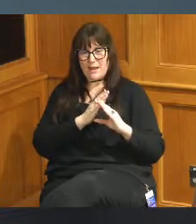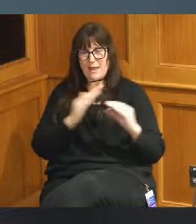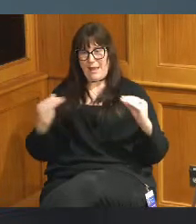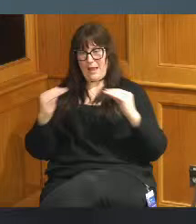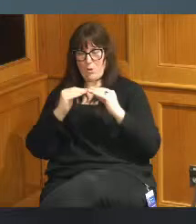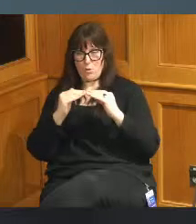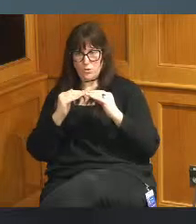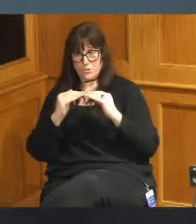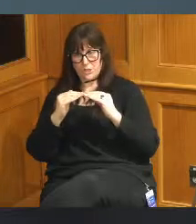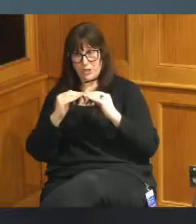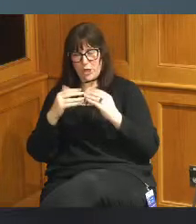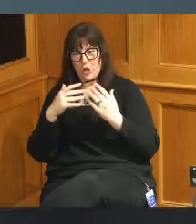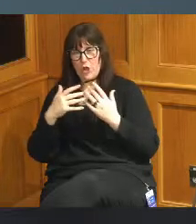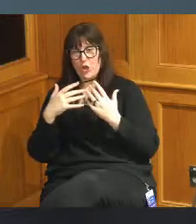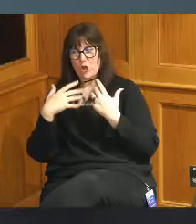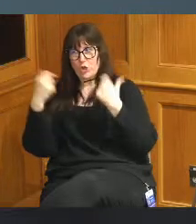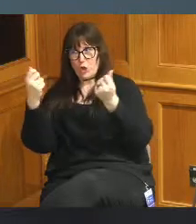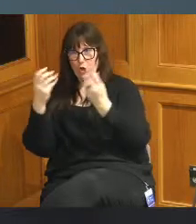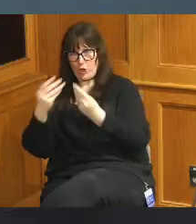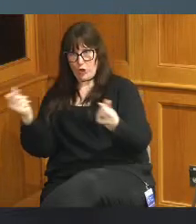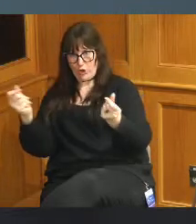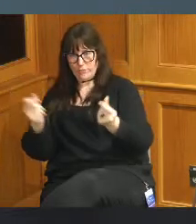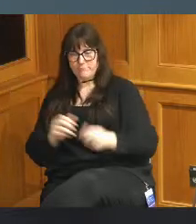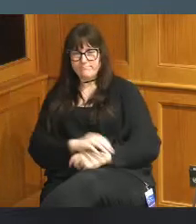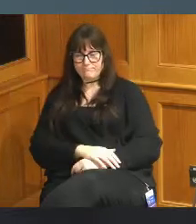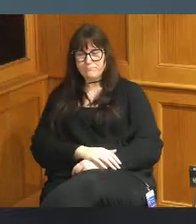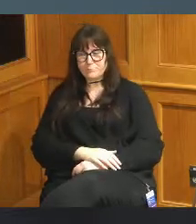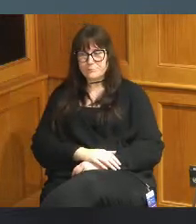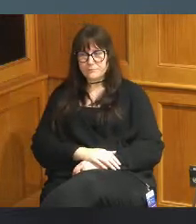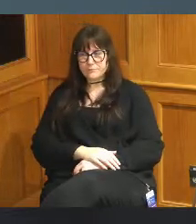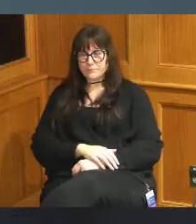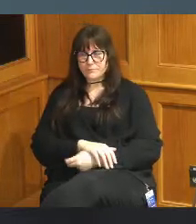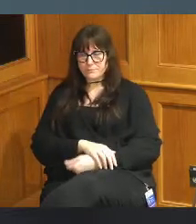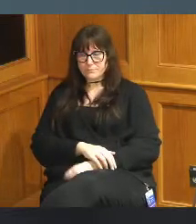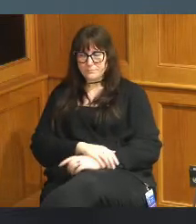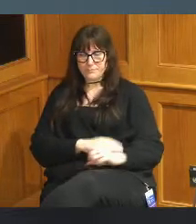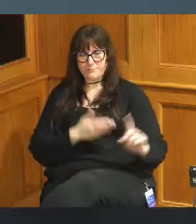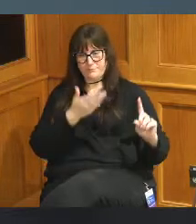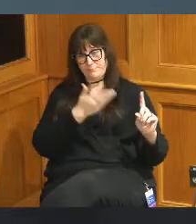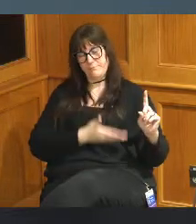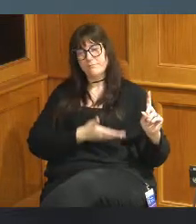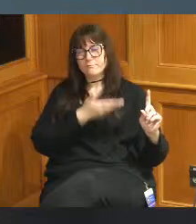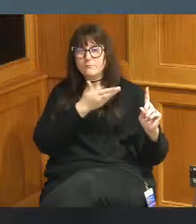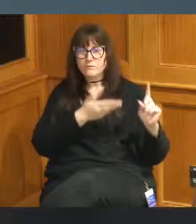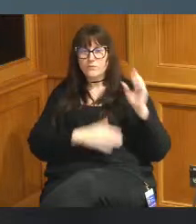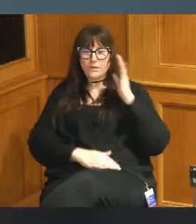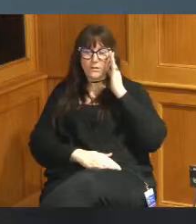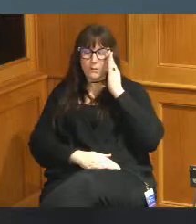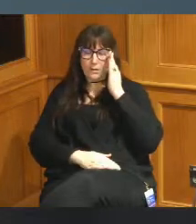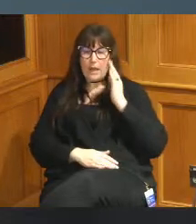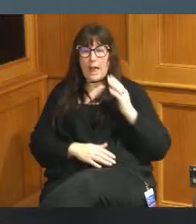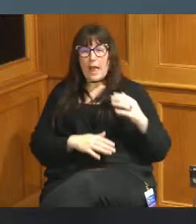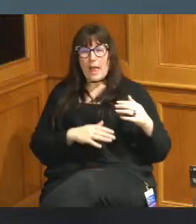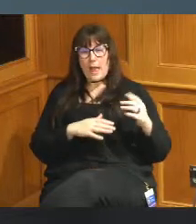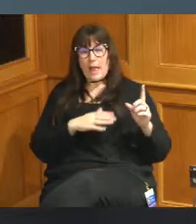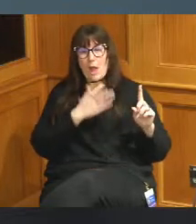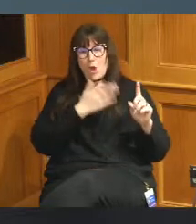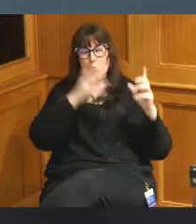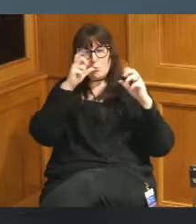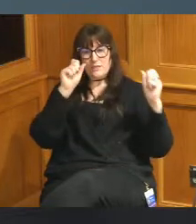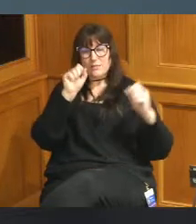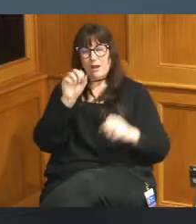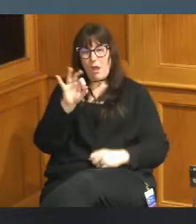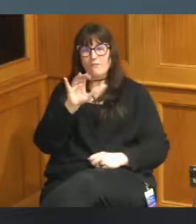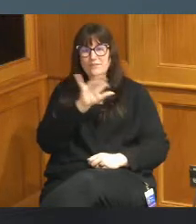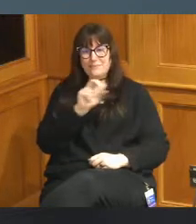it comes to serving as a federal prosecutor. And whereas Kenneth Parker has served as president of the